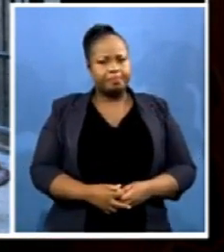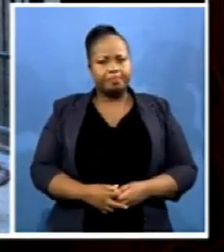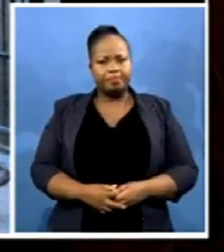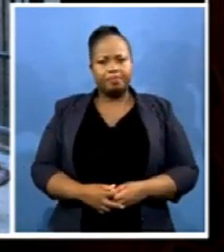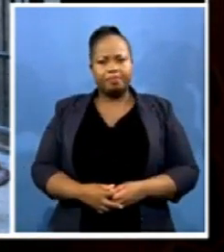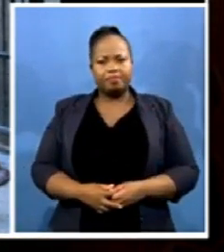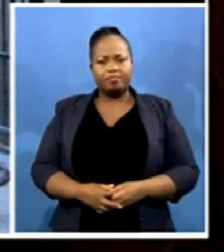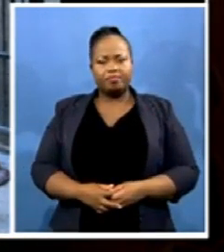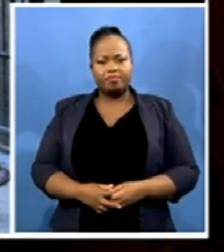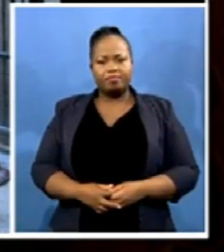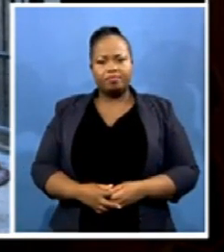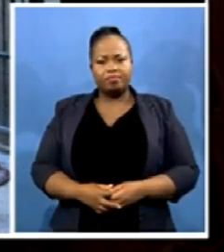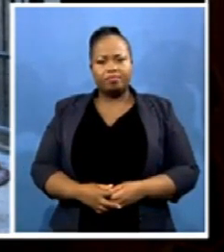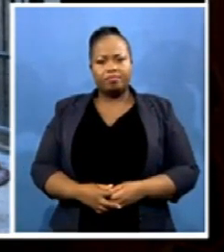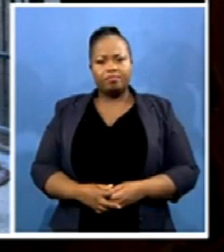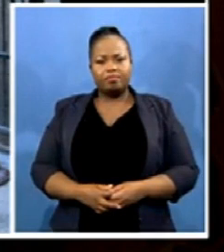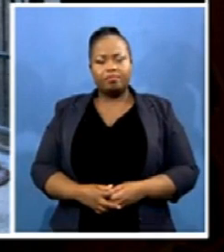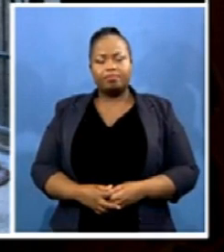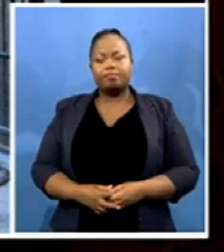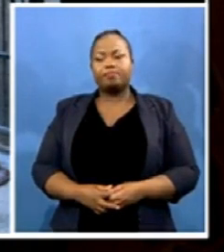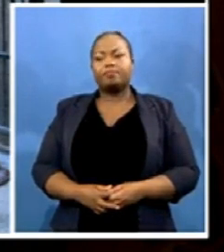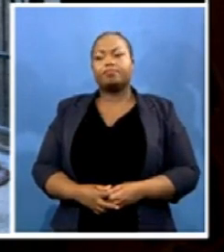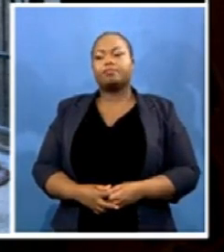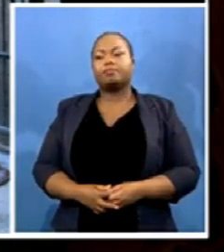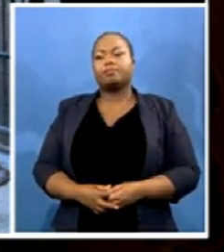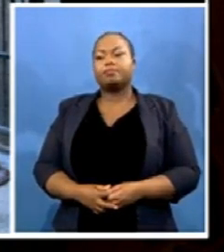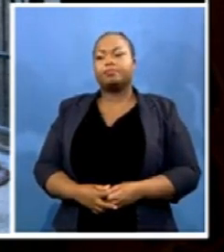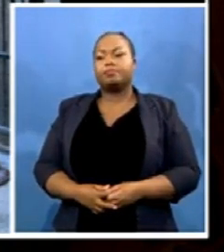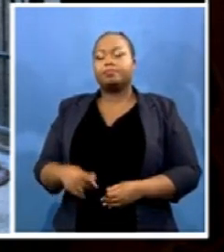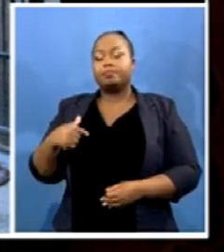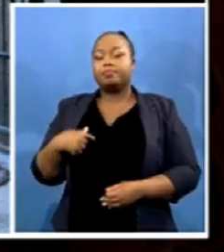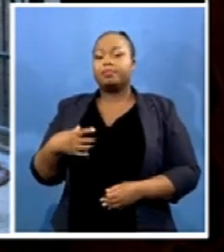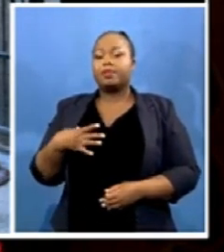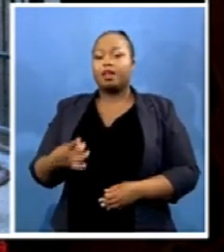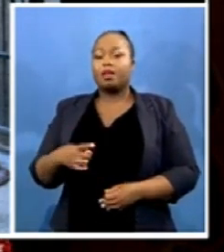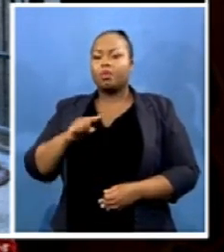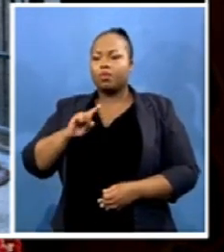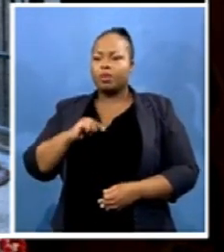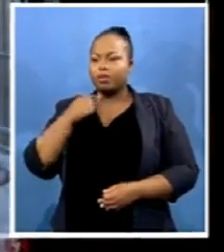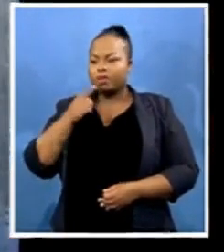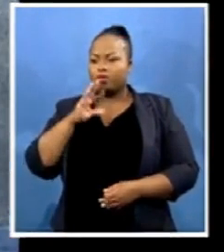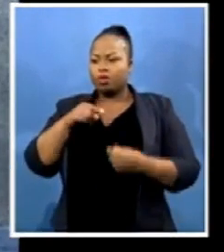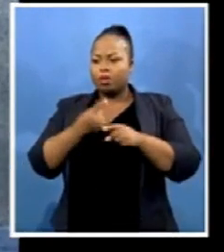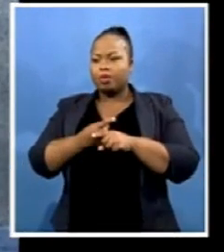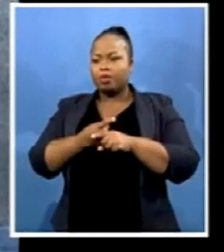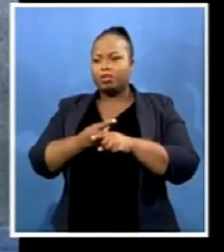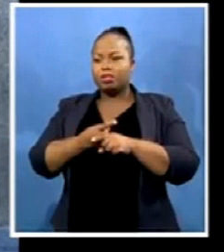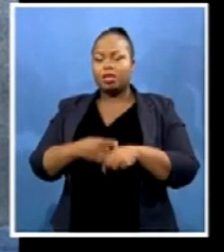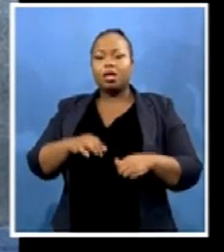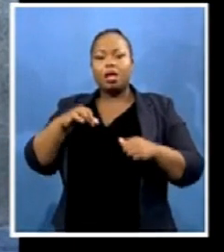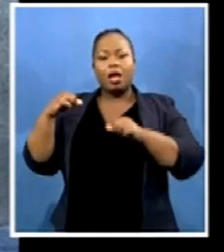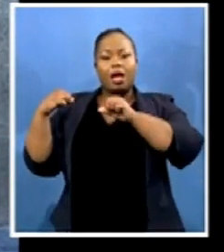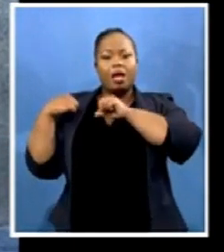You know, I like the fact that you're talking about accountability, because, again, that's one of the values that they held